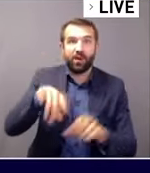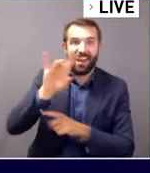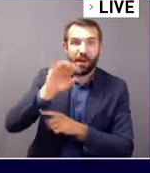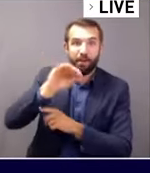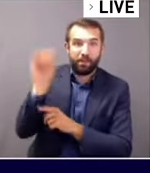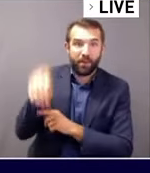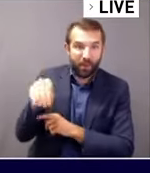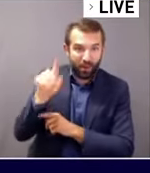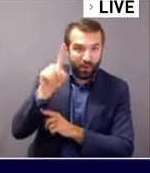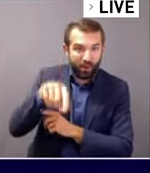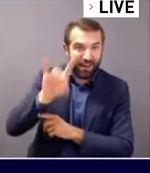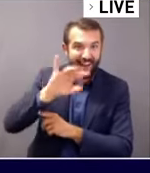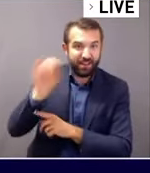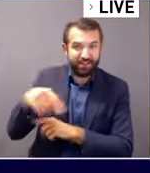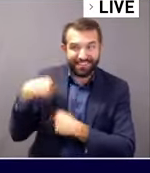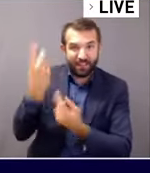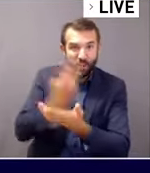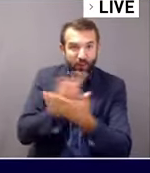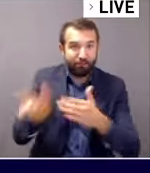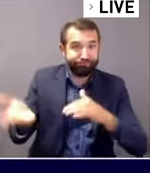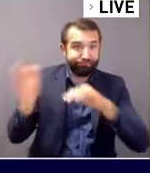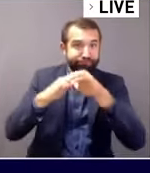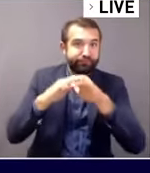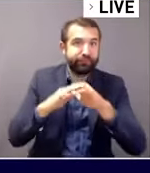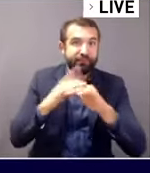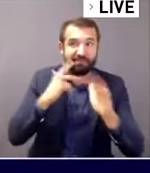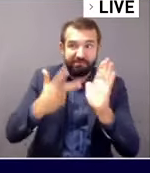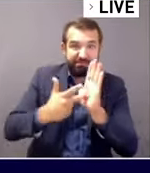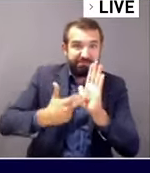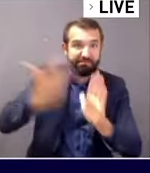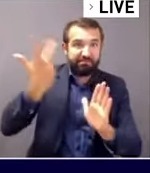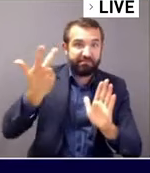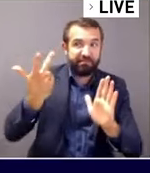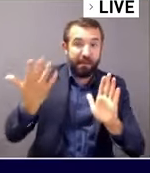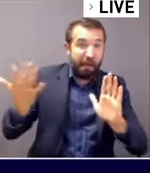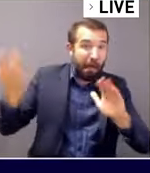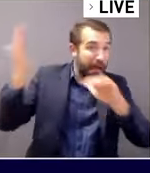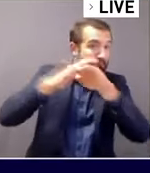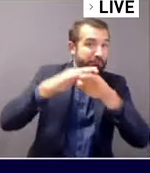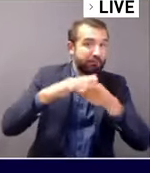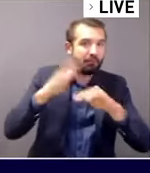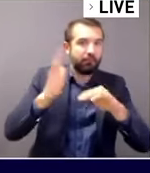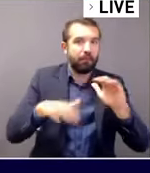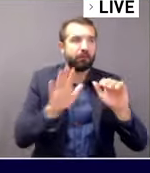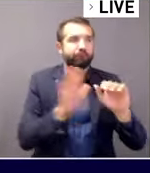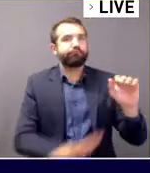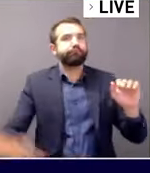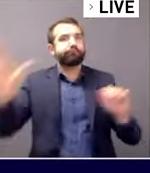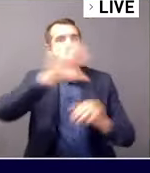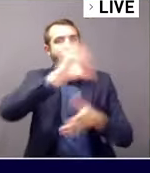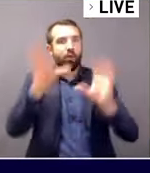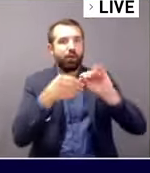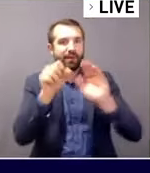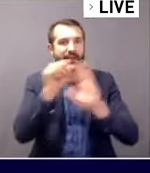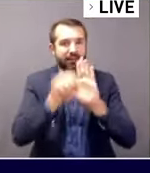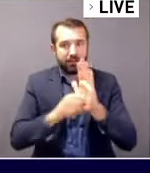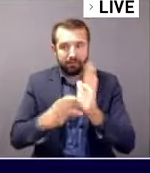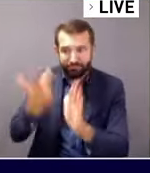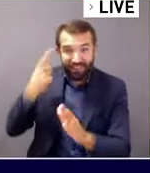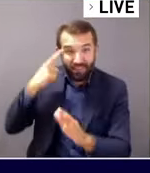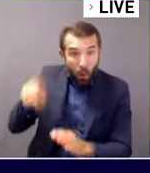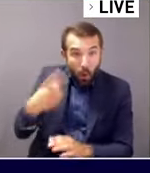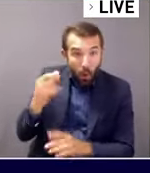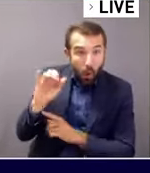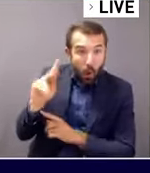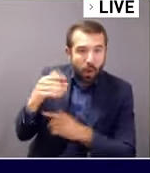That is 3 times higher than the statewide positivity rate. In addition, the rate of